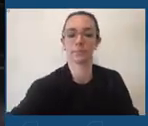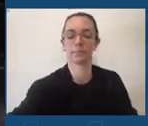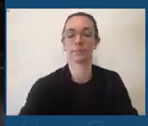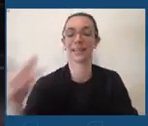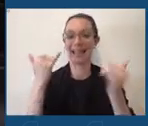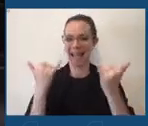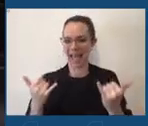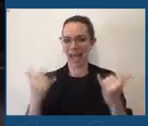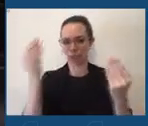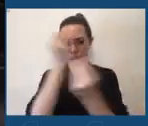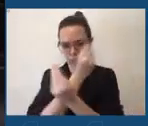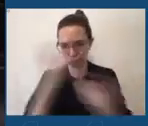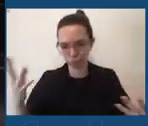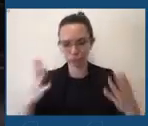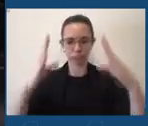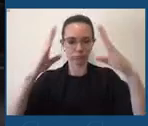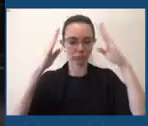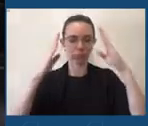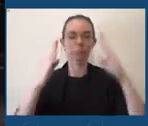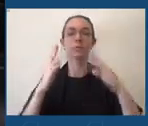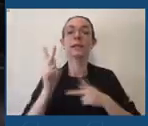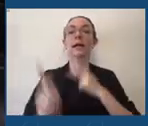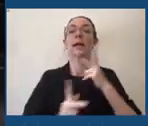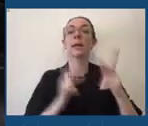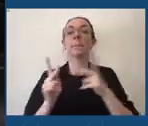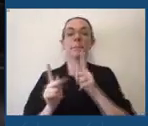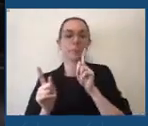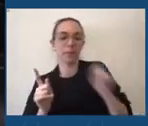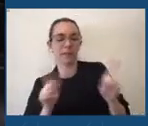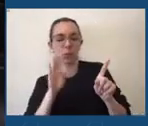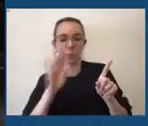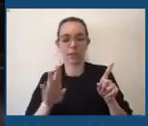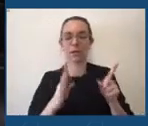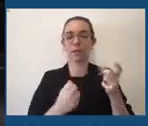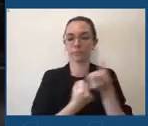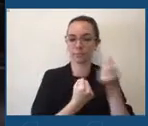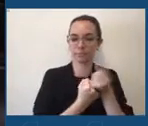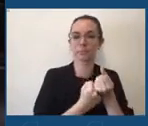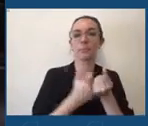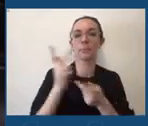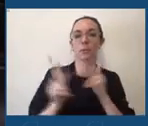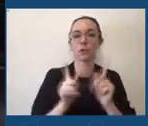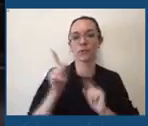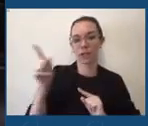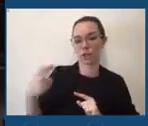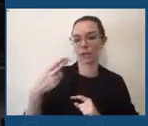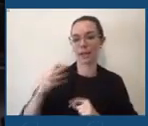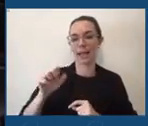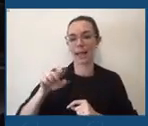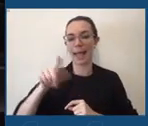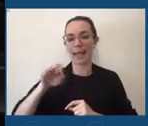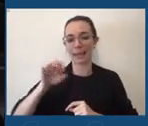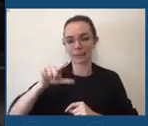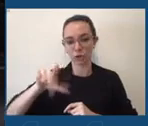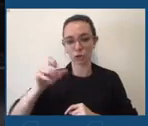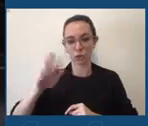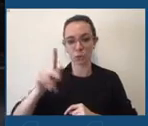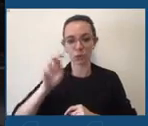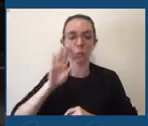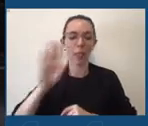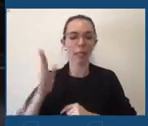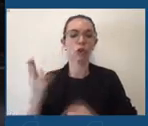The folk on this side are going to stand behind the folk on this side. Hazel Dukes will come and join us, and the robed clergy and the